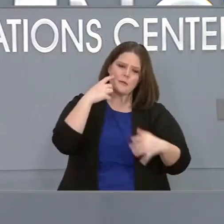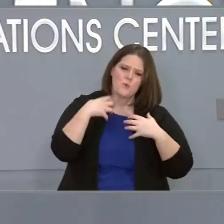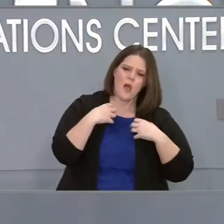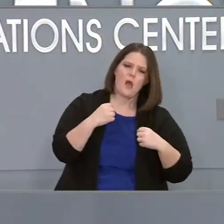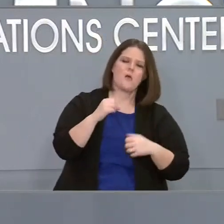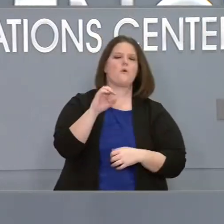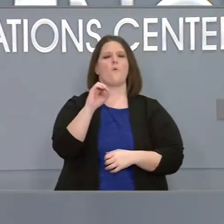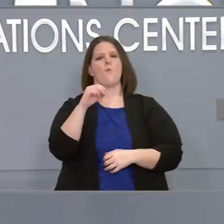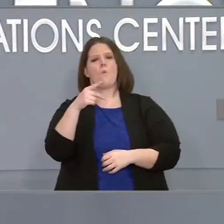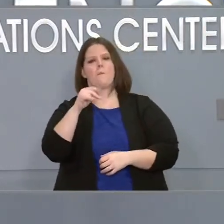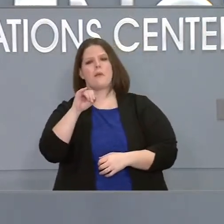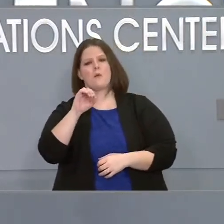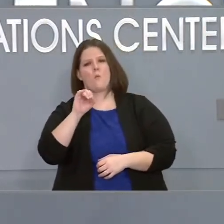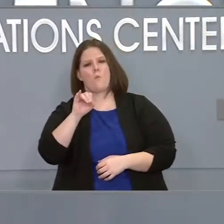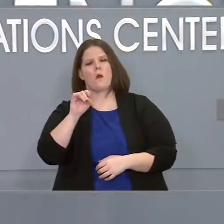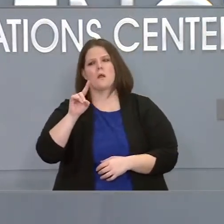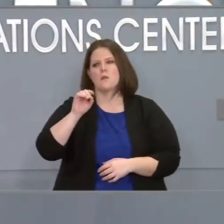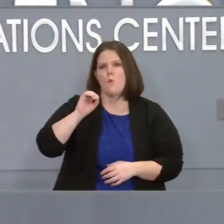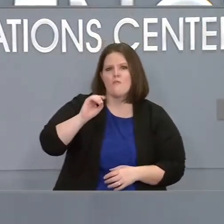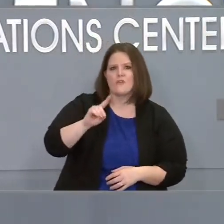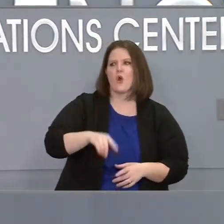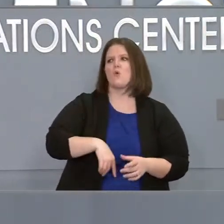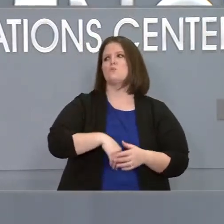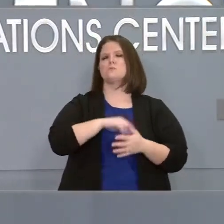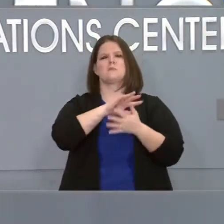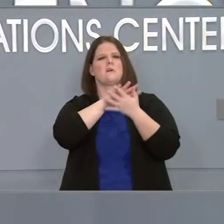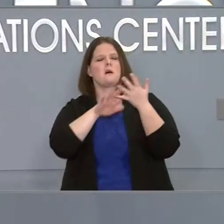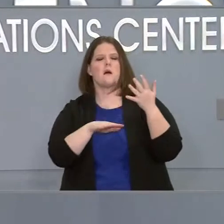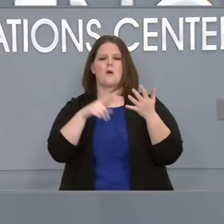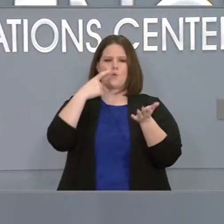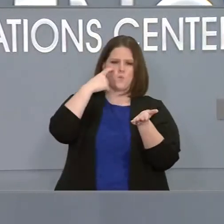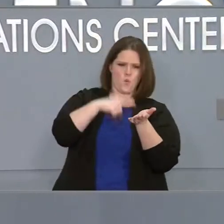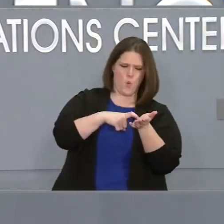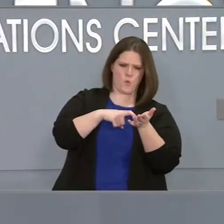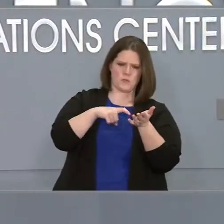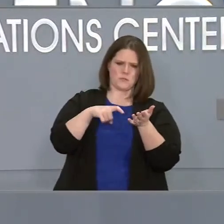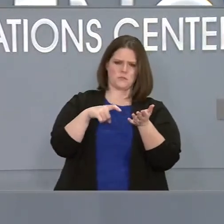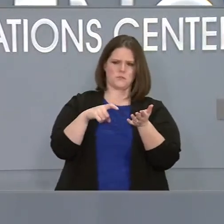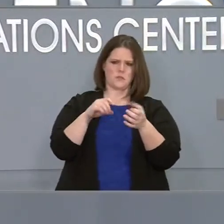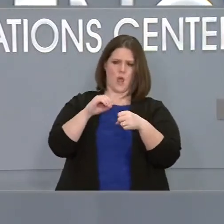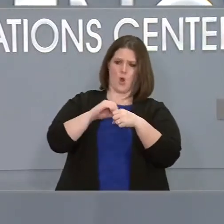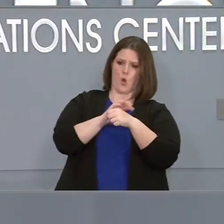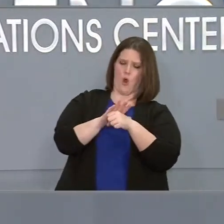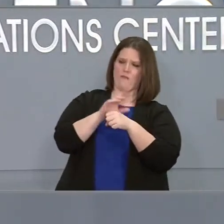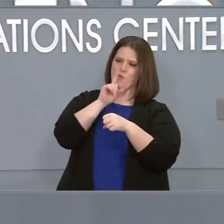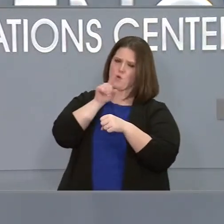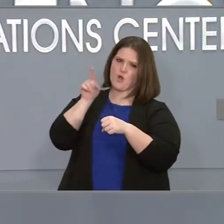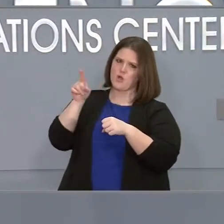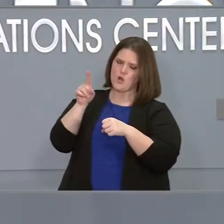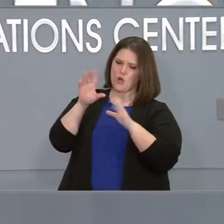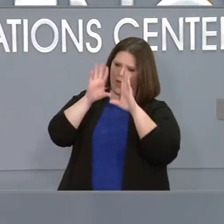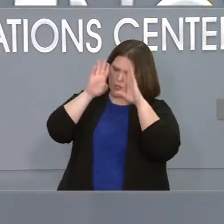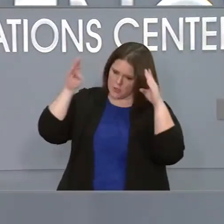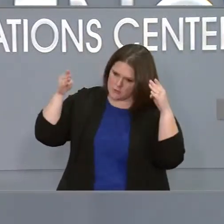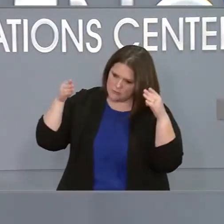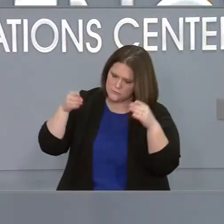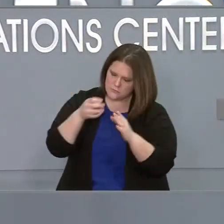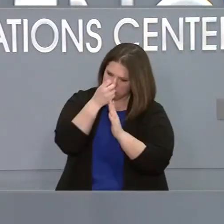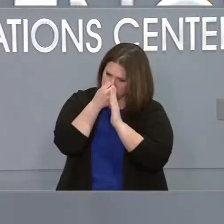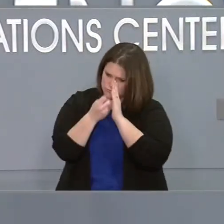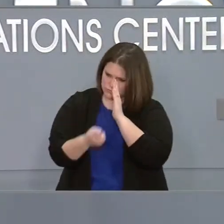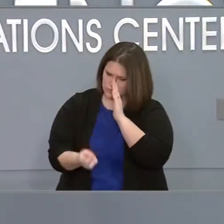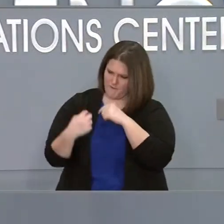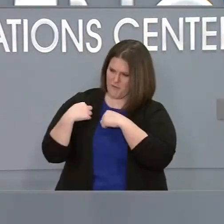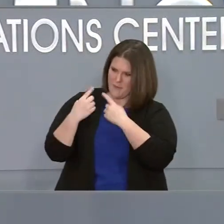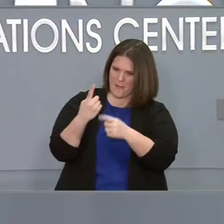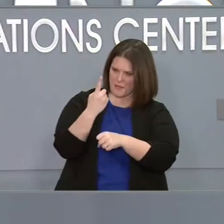opioid overdoses. And, it's pretty clear that COVID has eaten up most of your time and energy for the past 2 years. So what